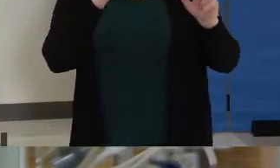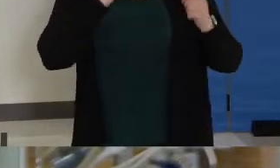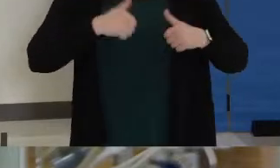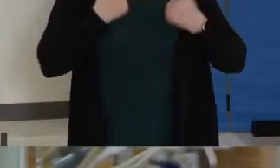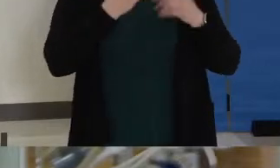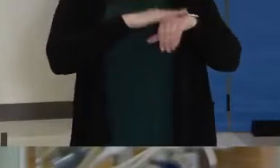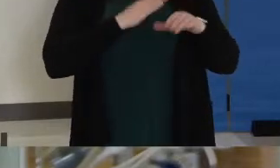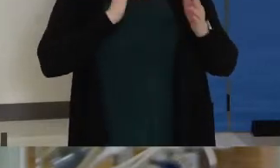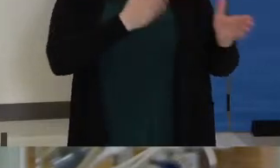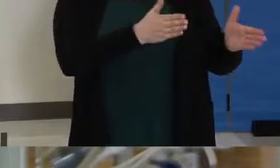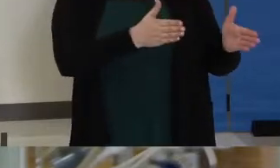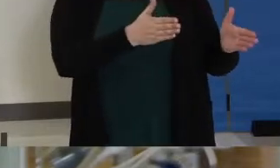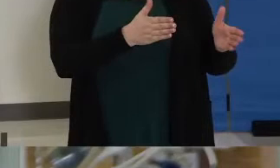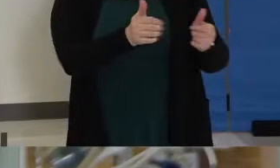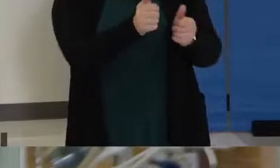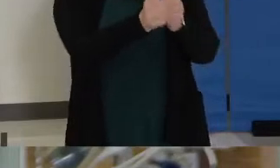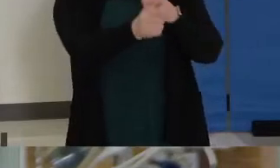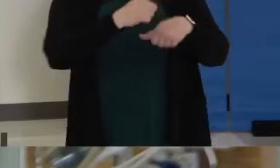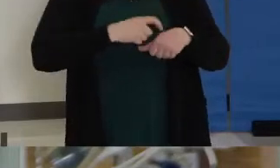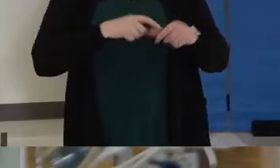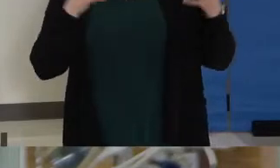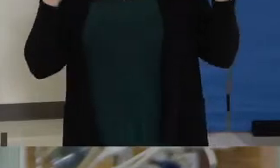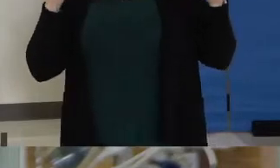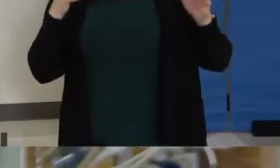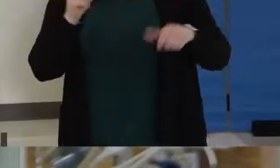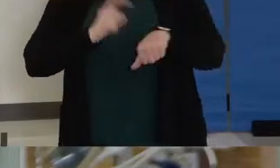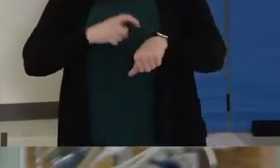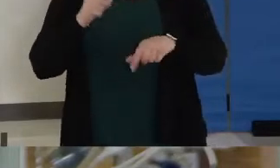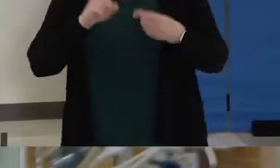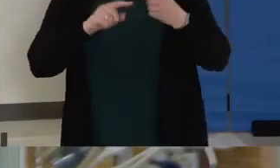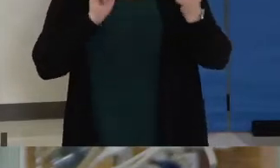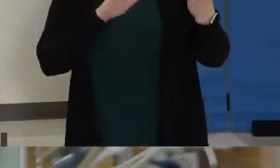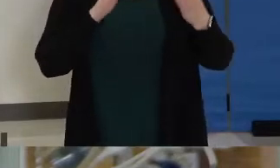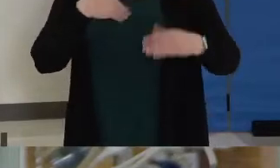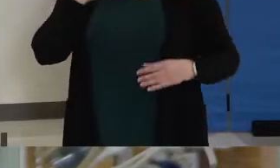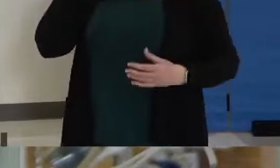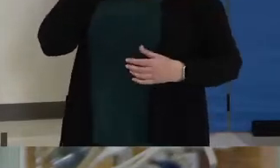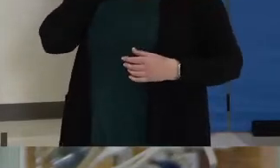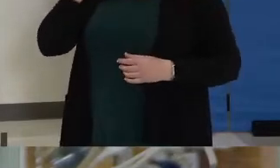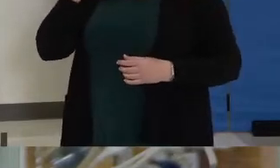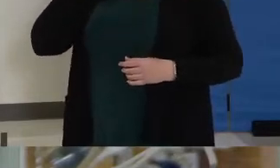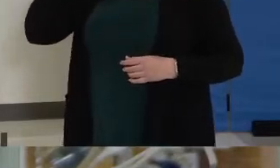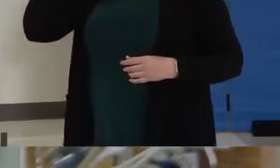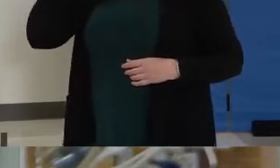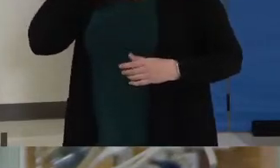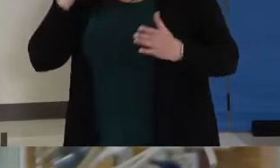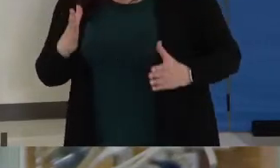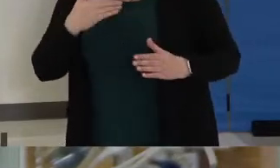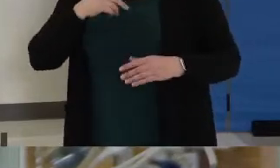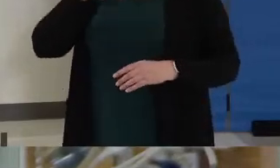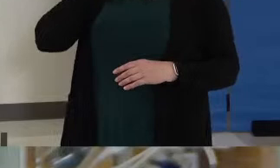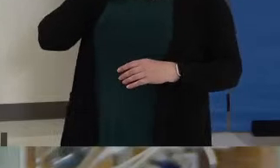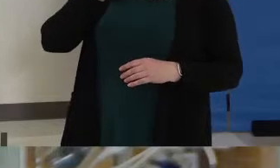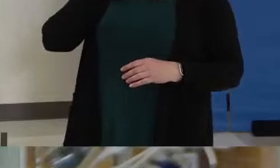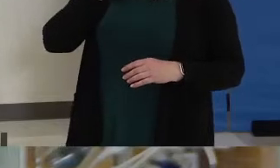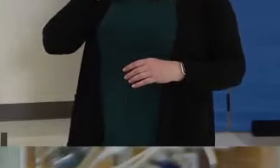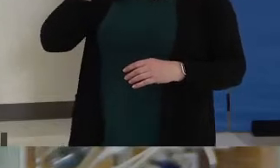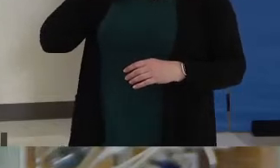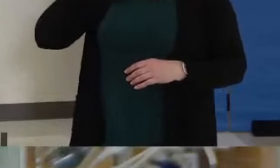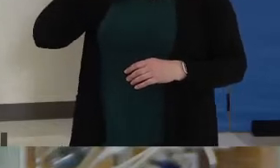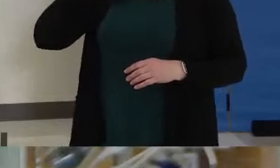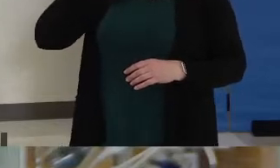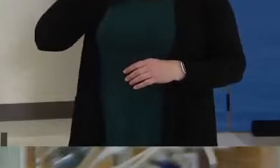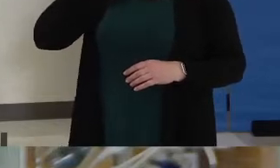time, it's long past time, and I want to thank the governor. I want to thank Pro Tem Atkins and Senator Eggman,